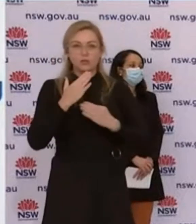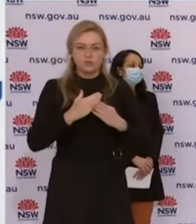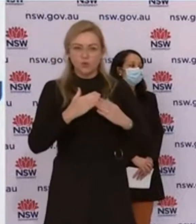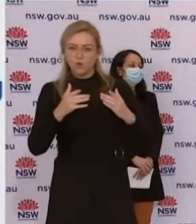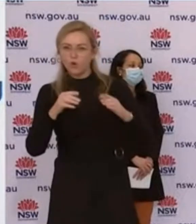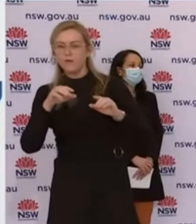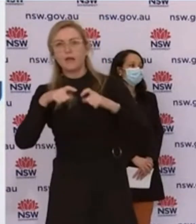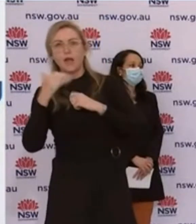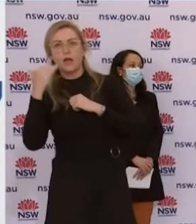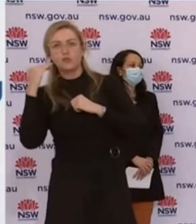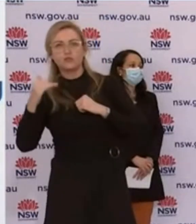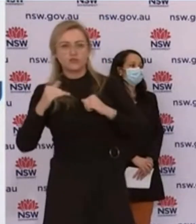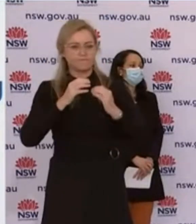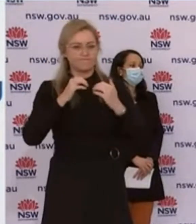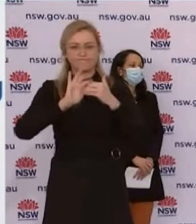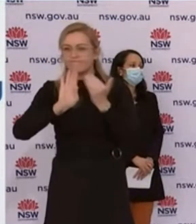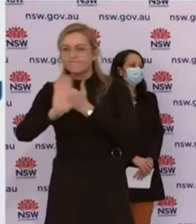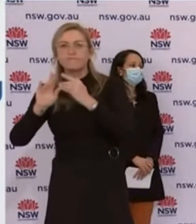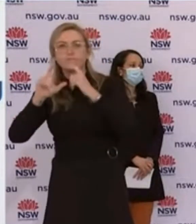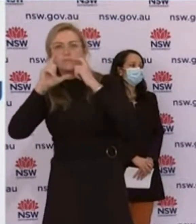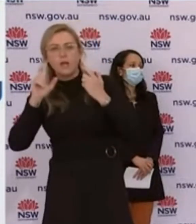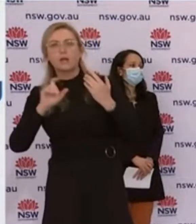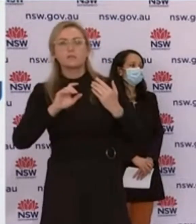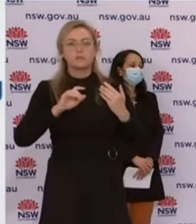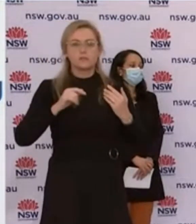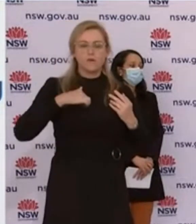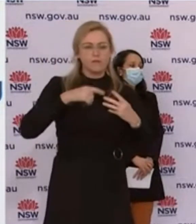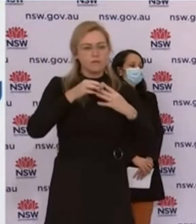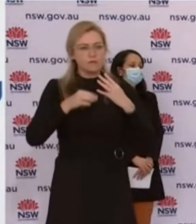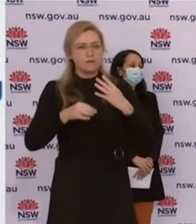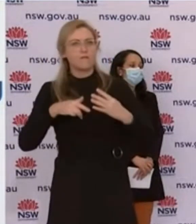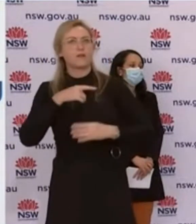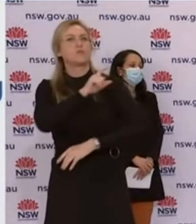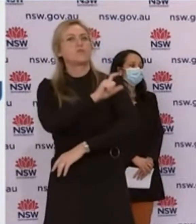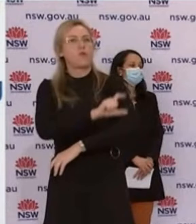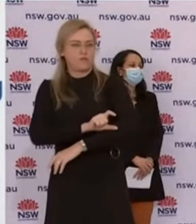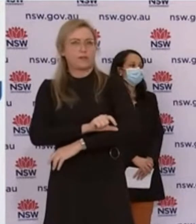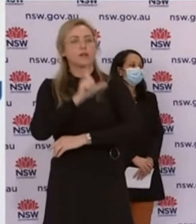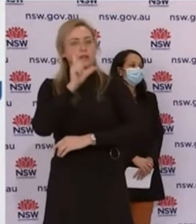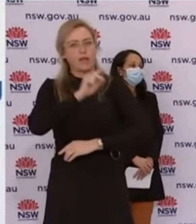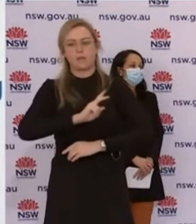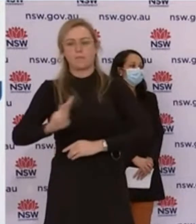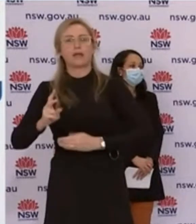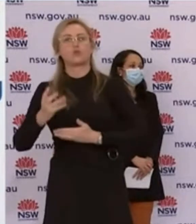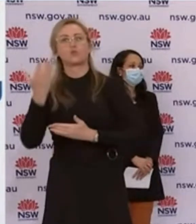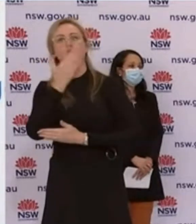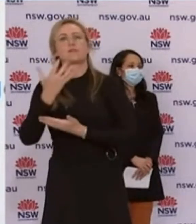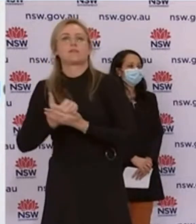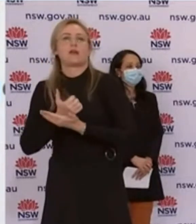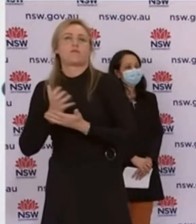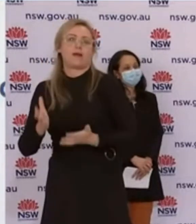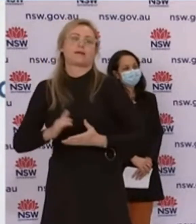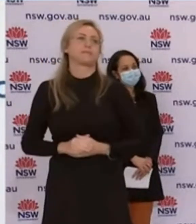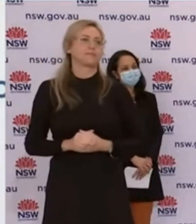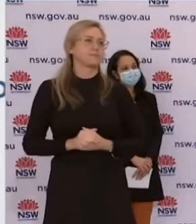settings in our classrooms and on our school sites. And so they're the elements together that give us the confidence in this plan when it comes to a return to school. Minister, have you ruled out